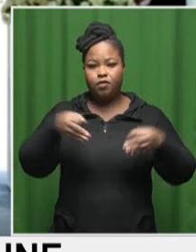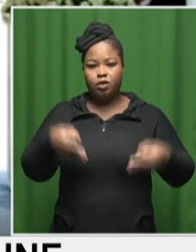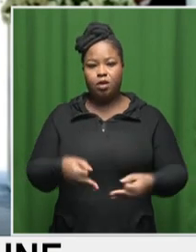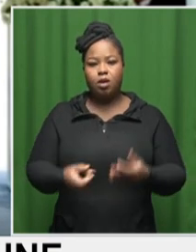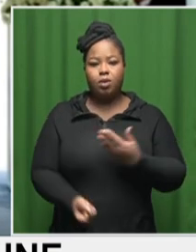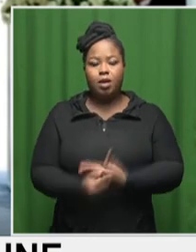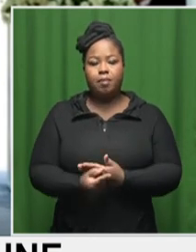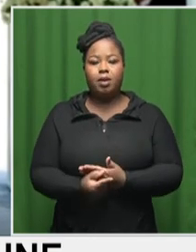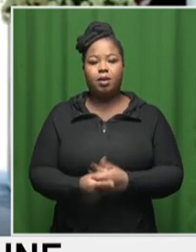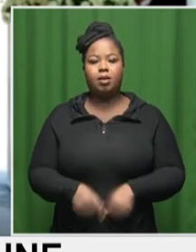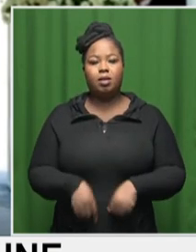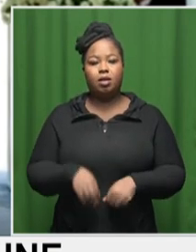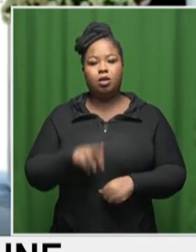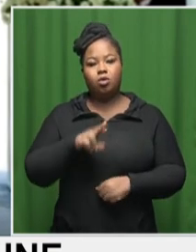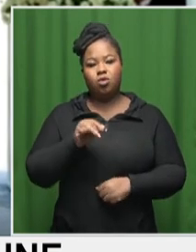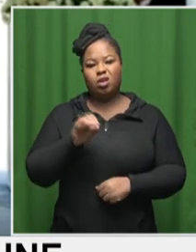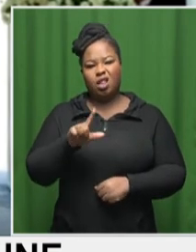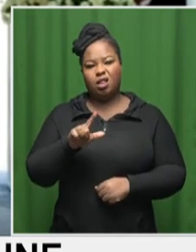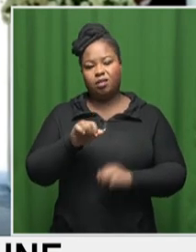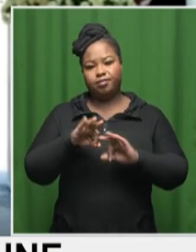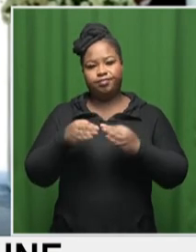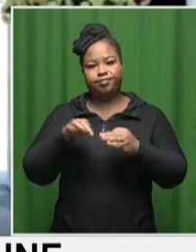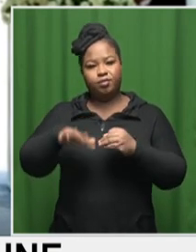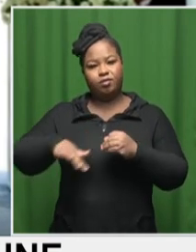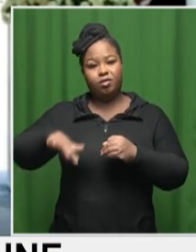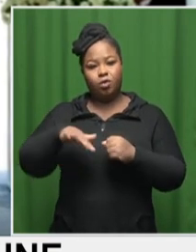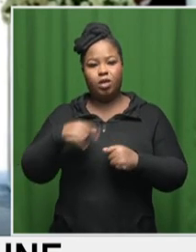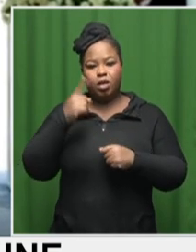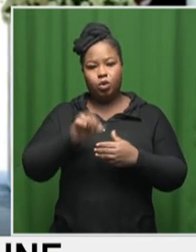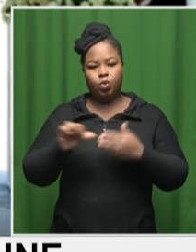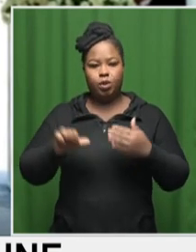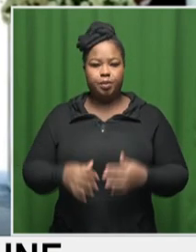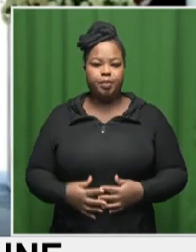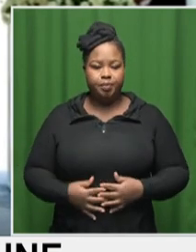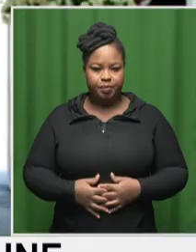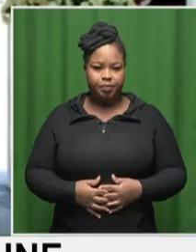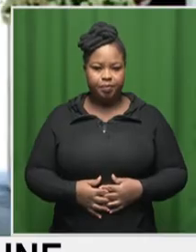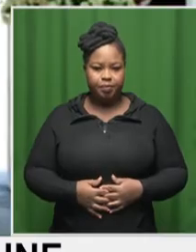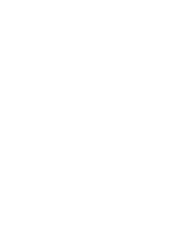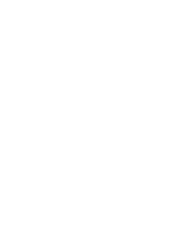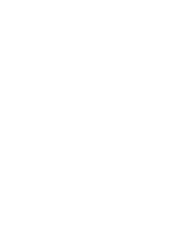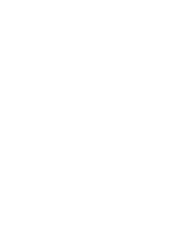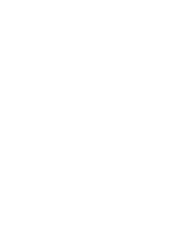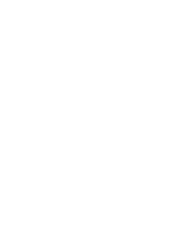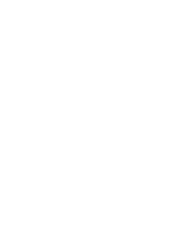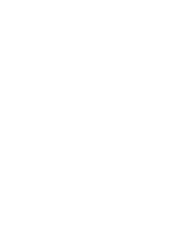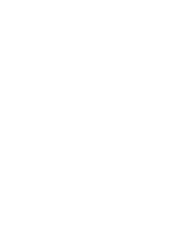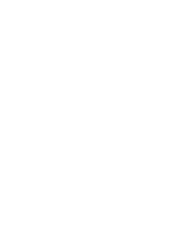Mohlaletsi Royal Cemetery next week. Rutando Bobori, SABC News in Mohlaletsi.